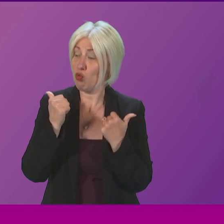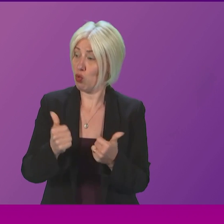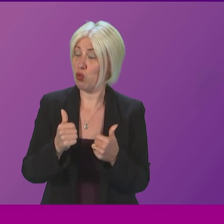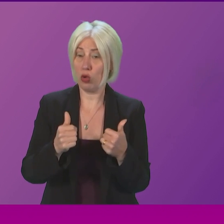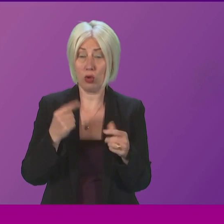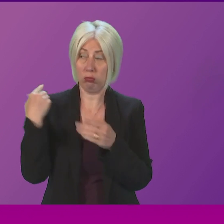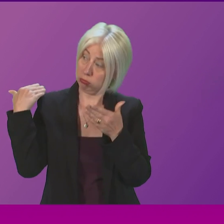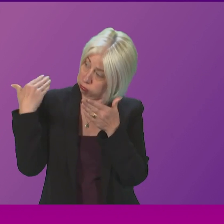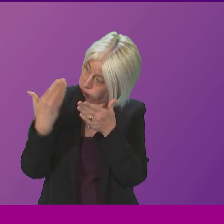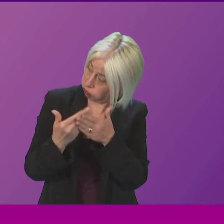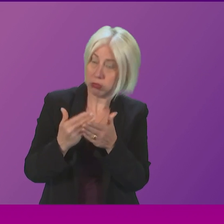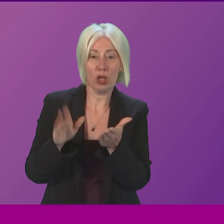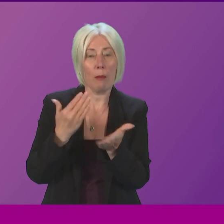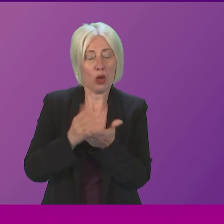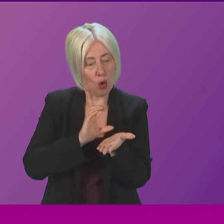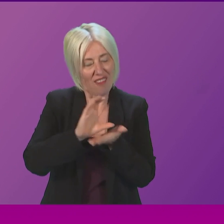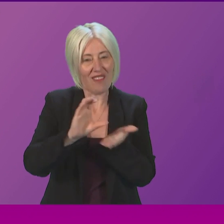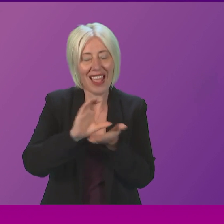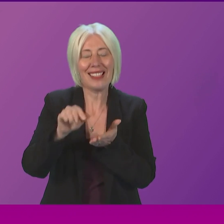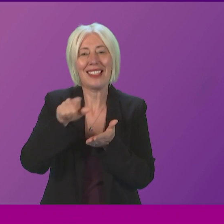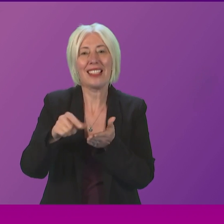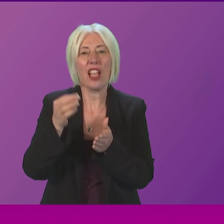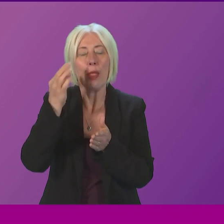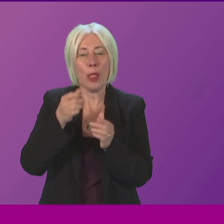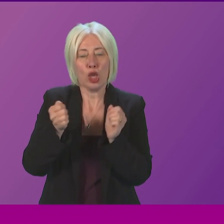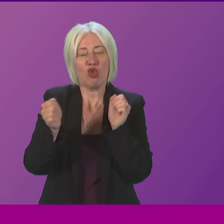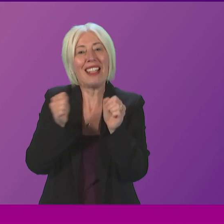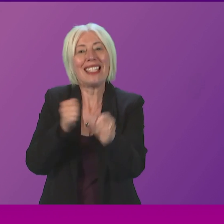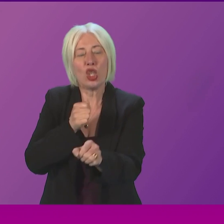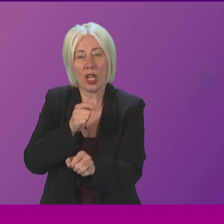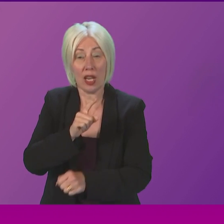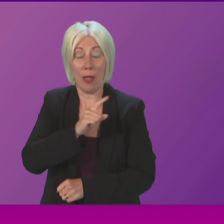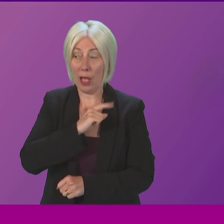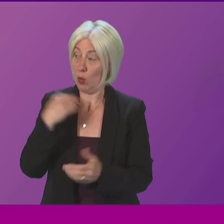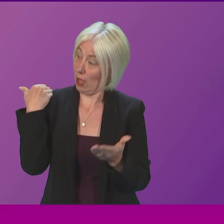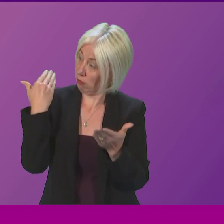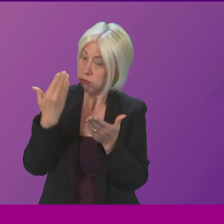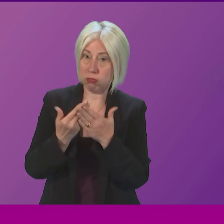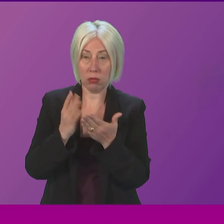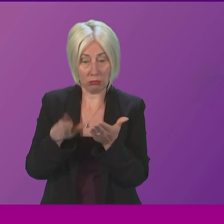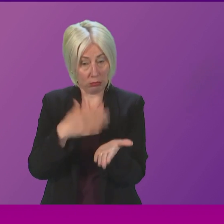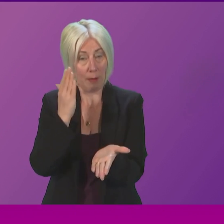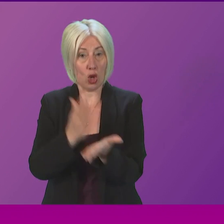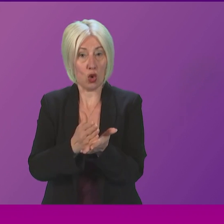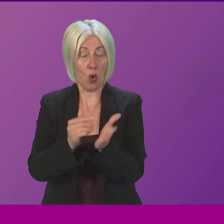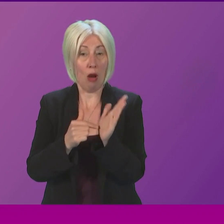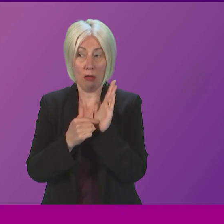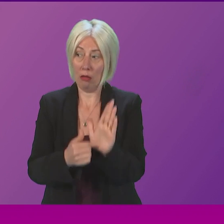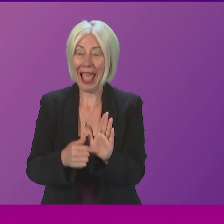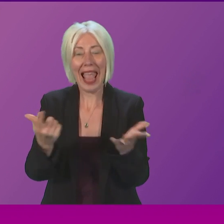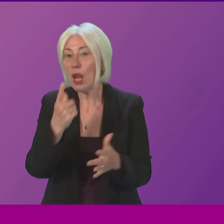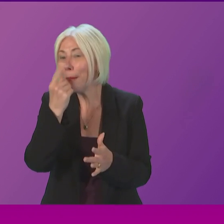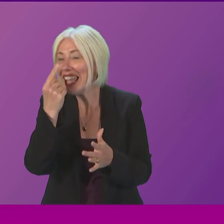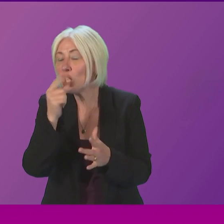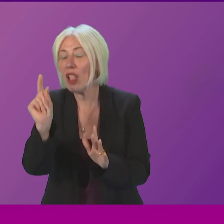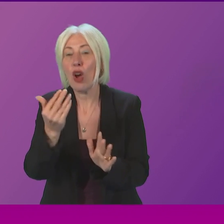record in making sure that we invest in our just transition. Yep. It's why we have an enviable record when it comes to ensuring that we unleash the potential of the